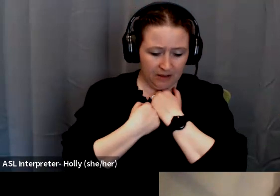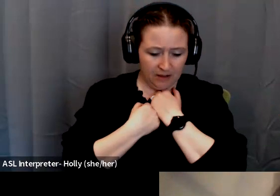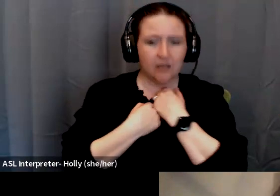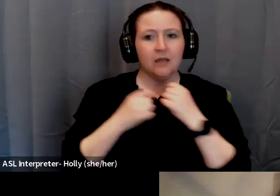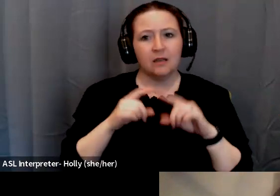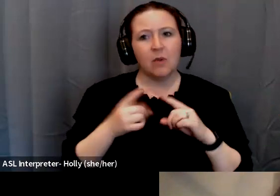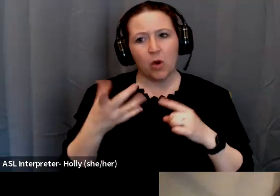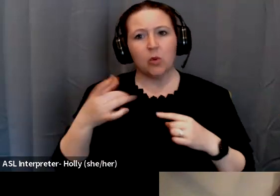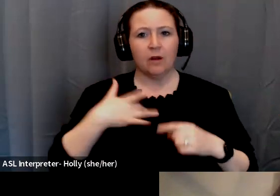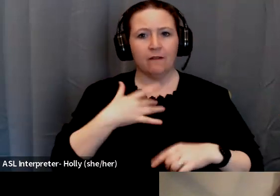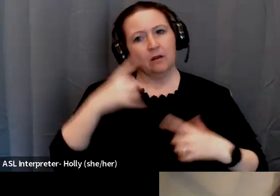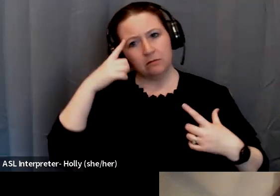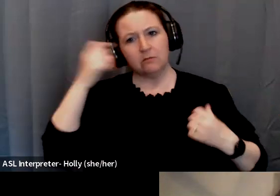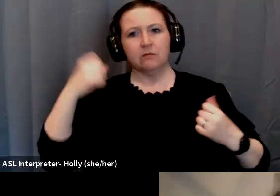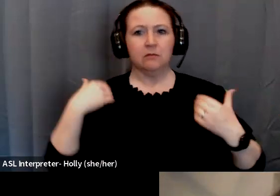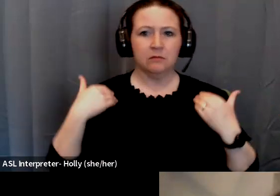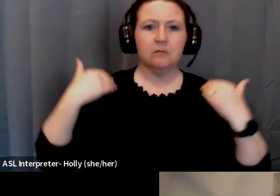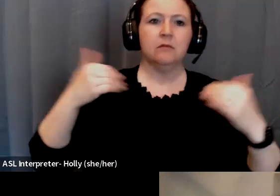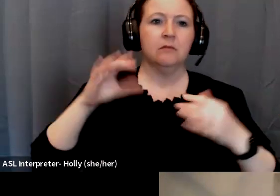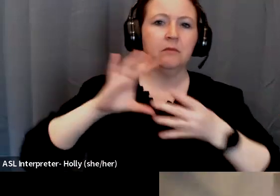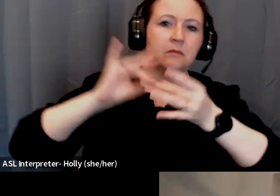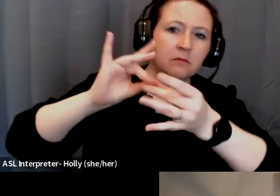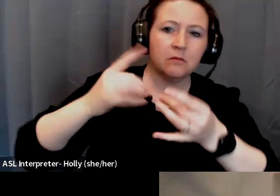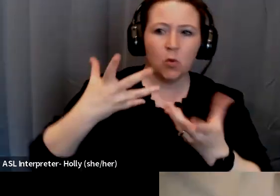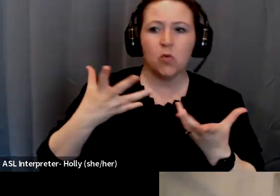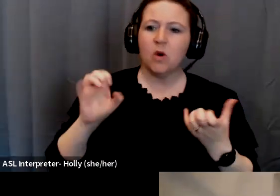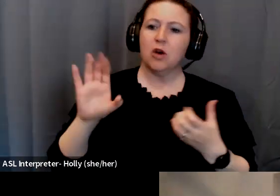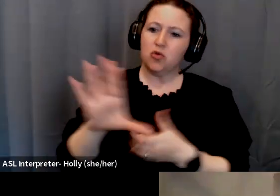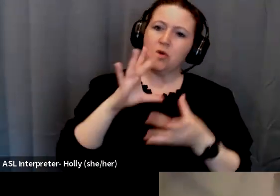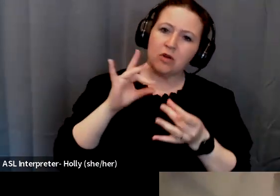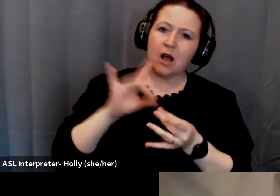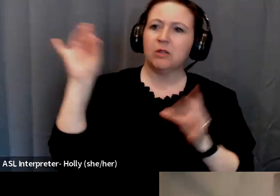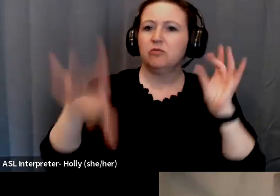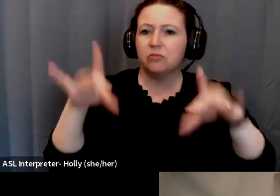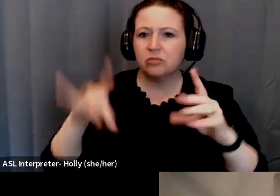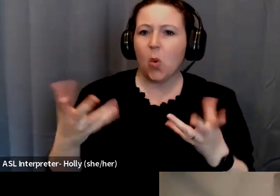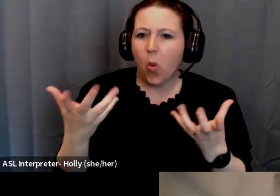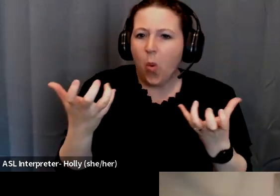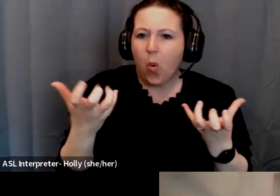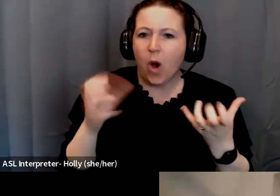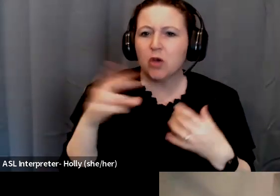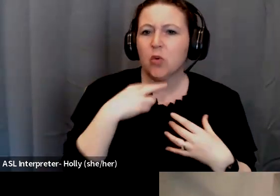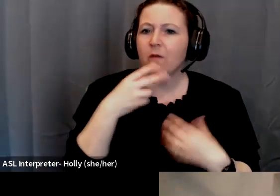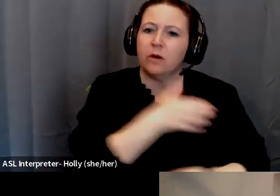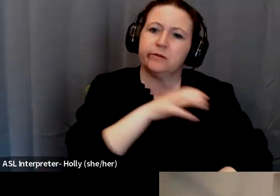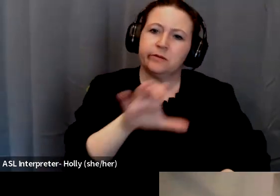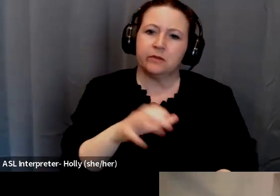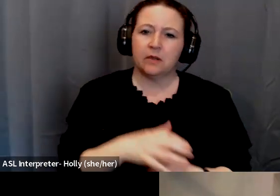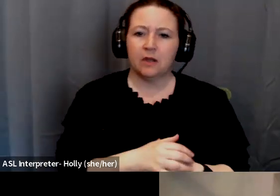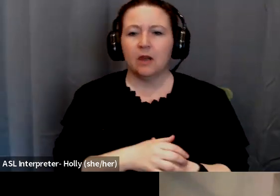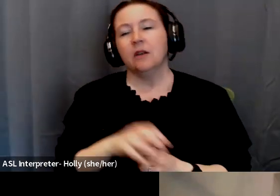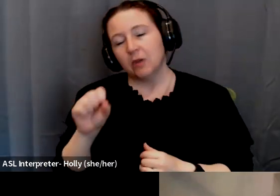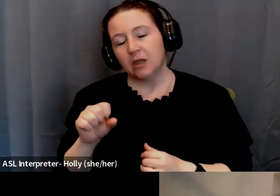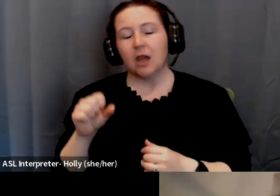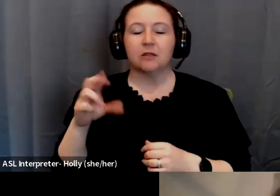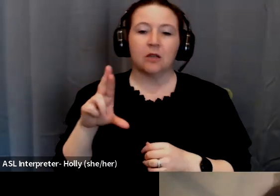heard. We want your voice to be heard. So these rules, and, yes, they're called Robert's Rules. No,